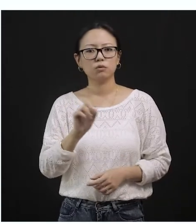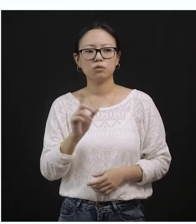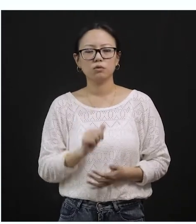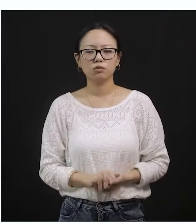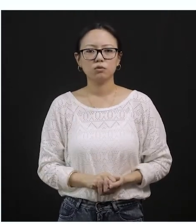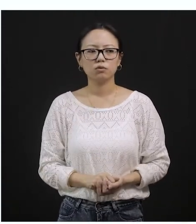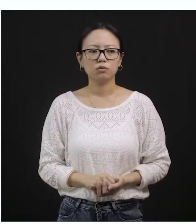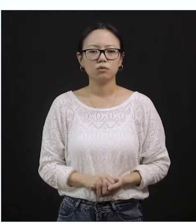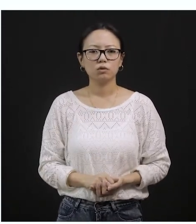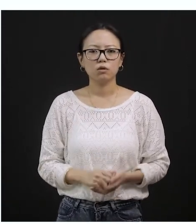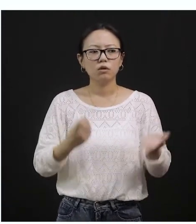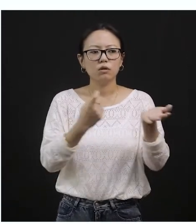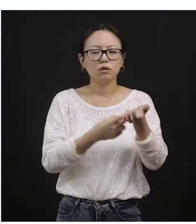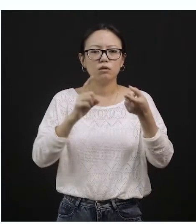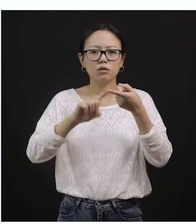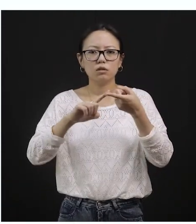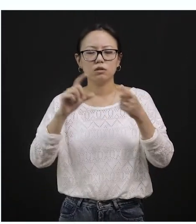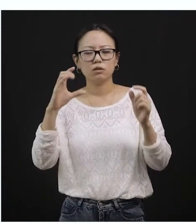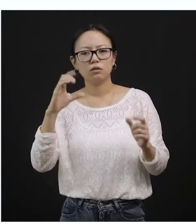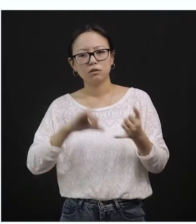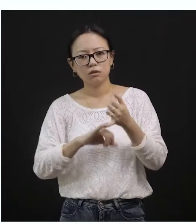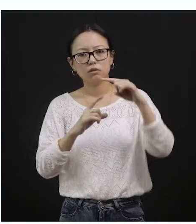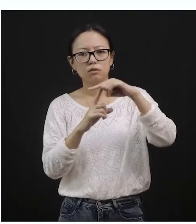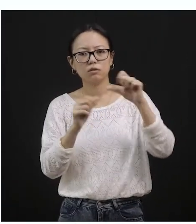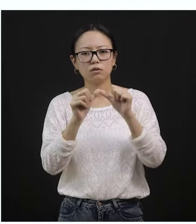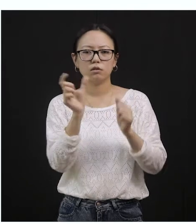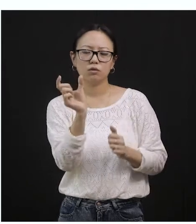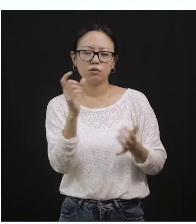a restaurant is done by a chef.